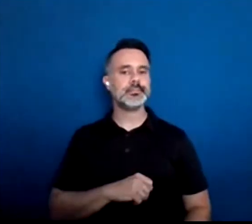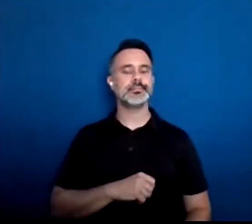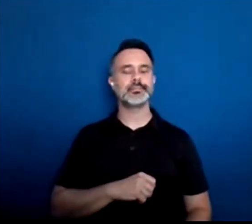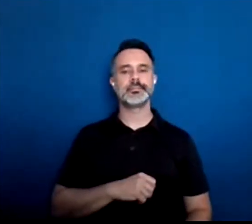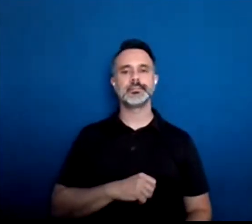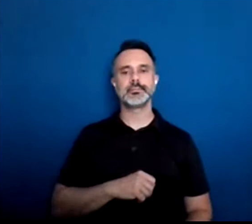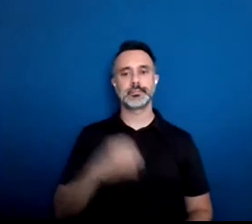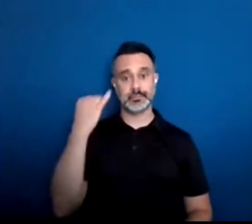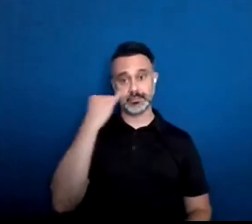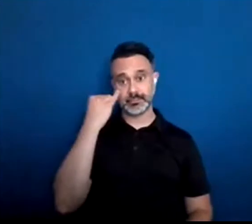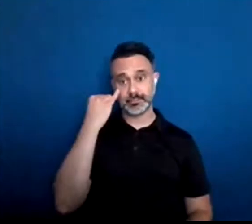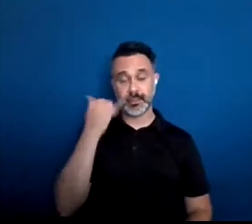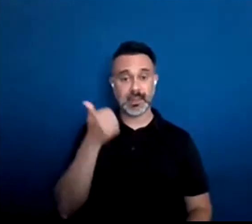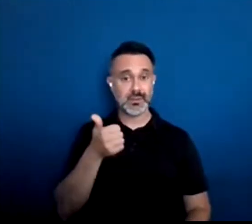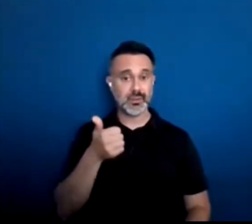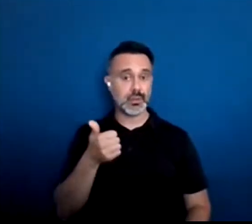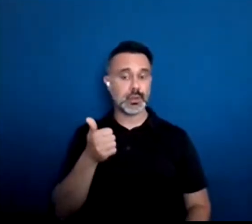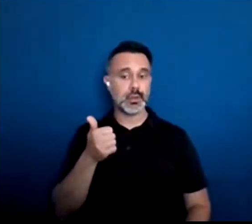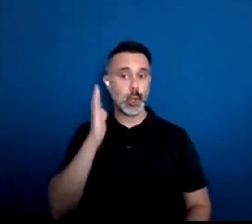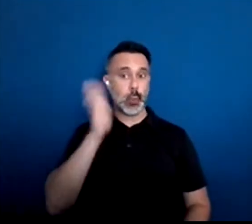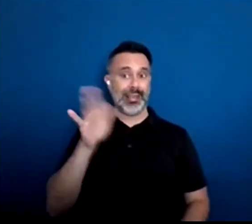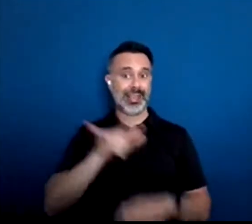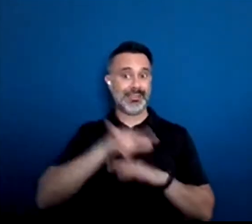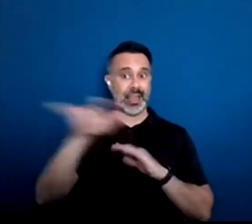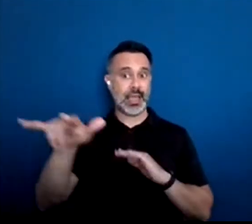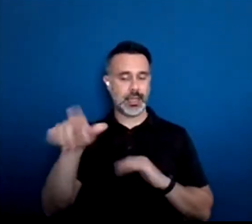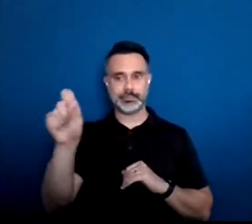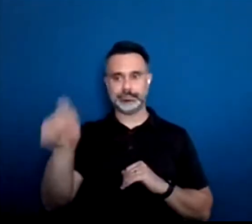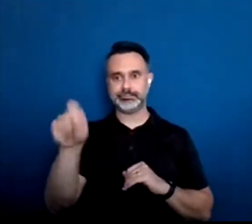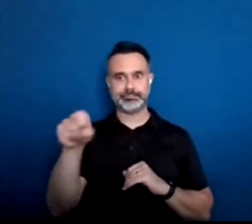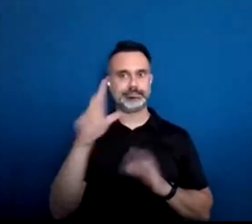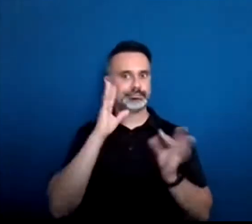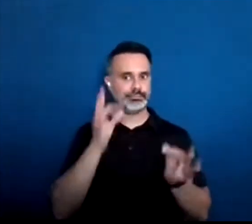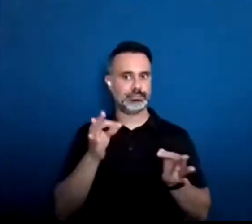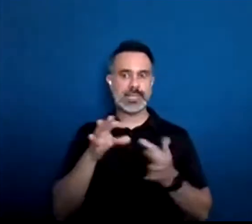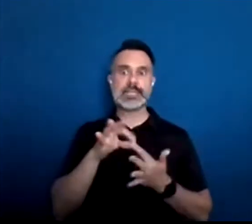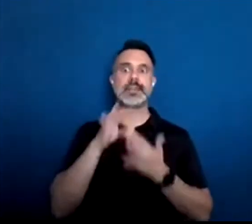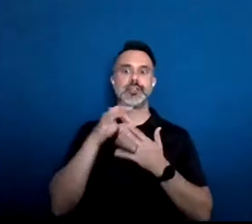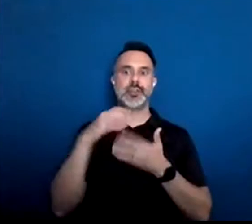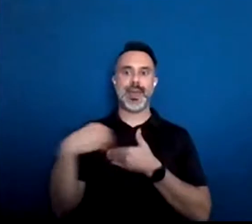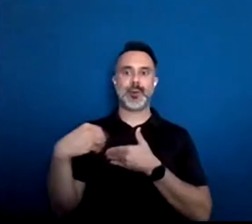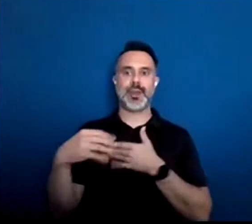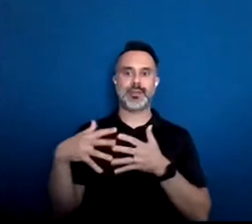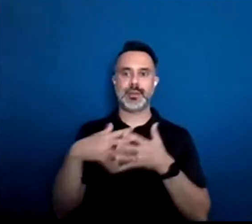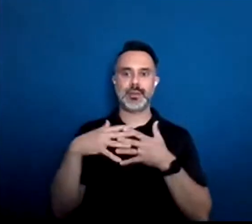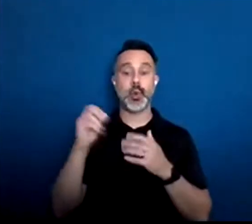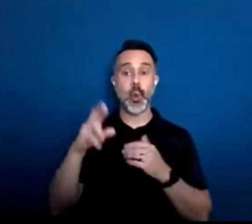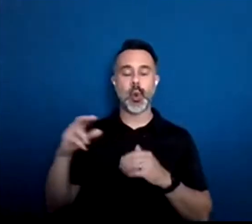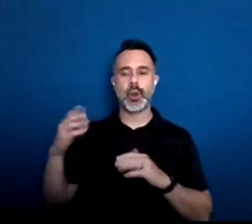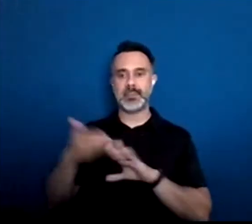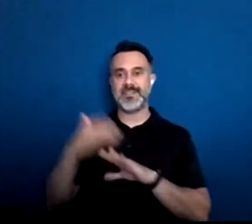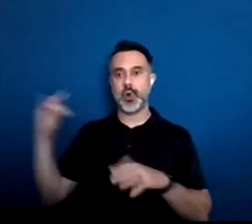are going to fly, yes, to certain places, especially outside of the United States, or if you're returning, you might be